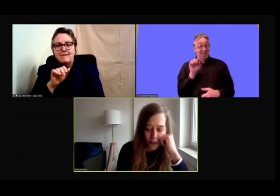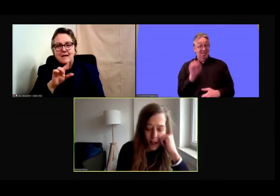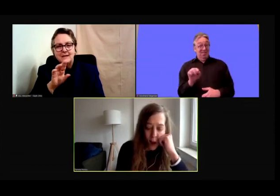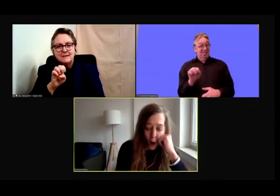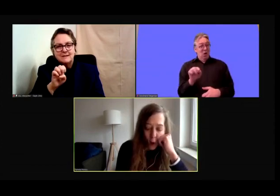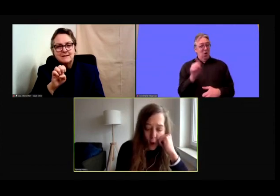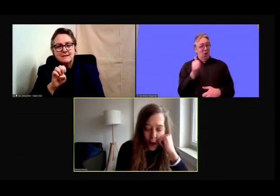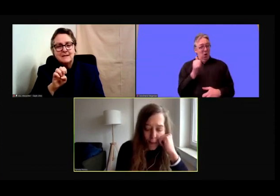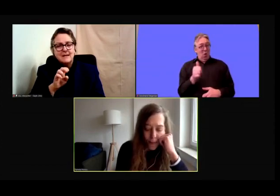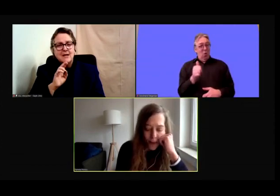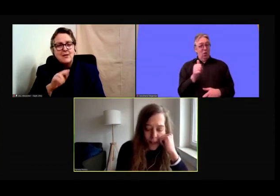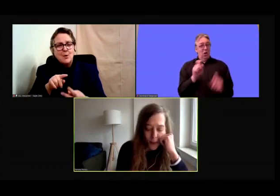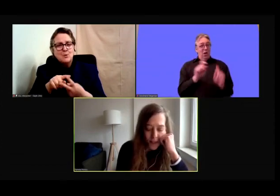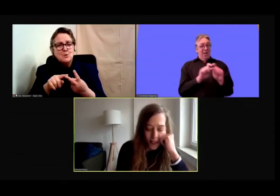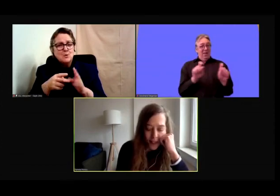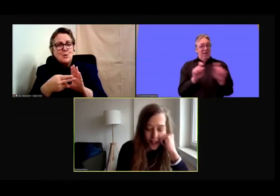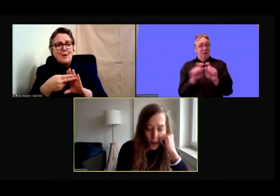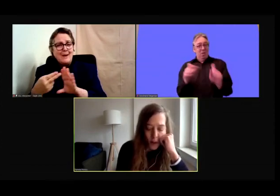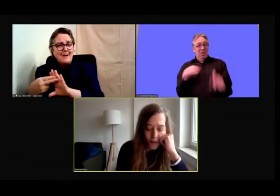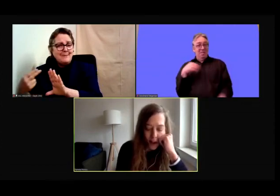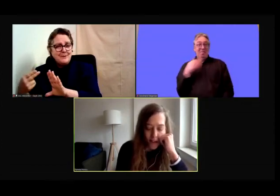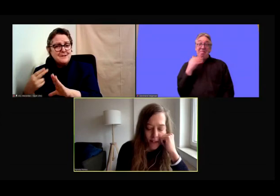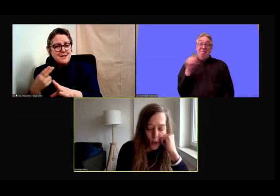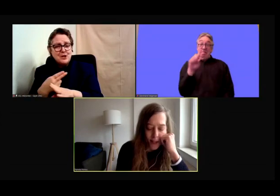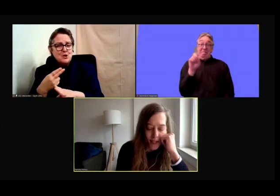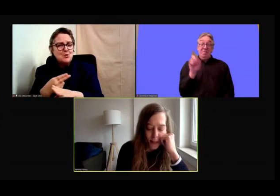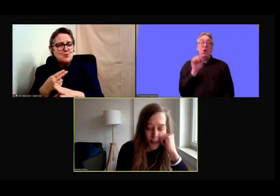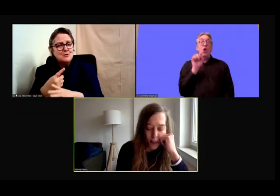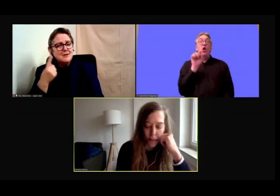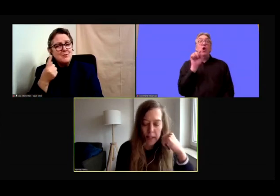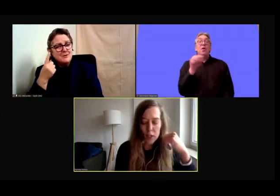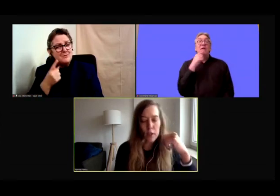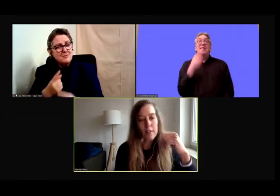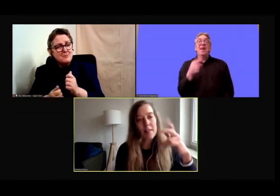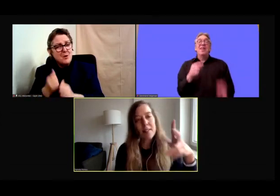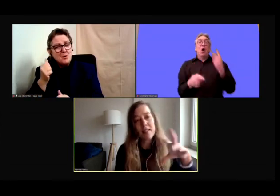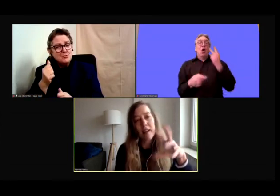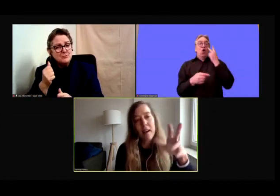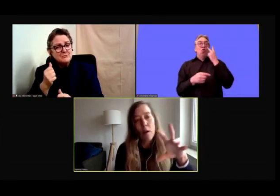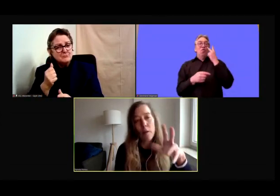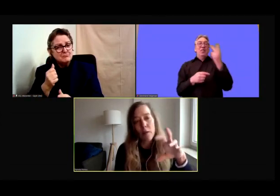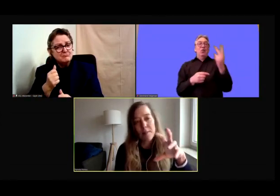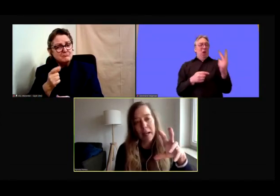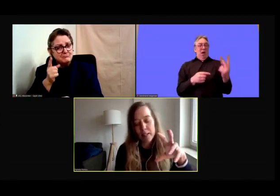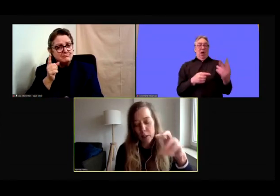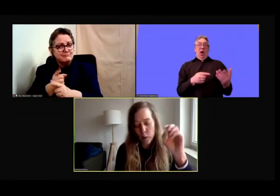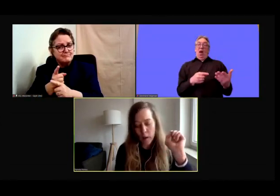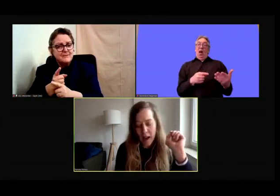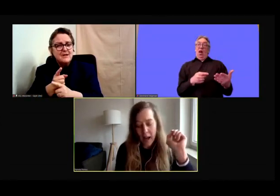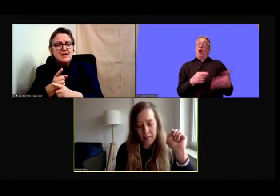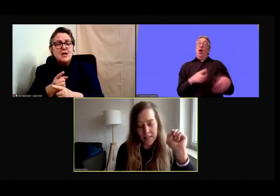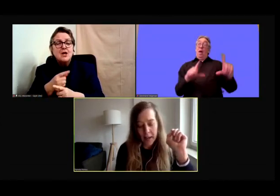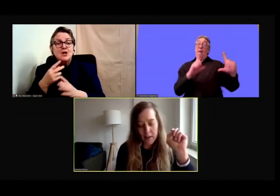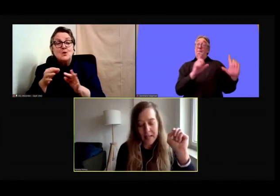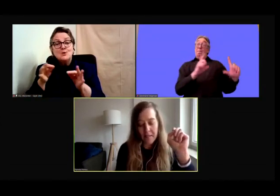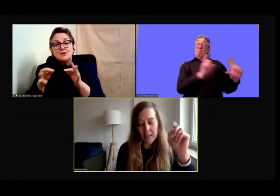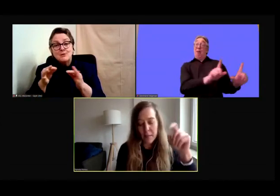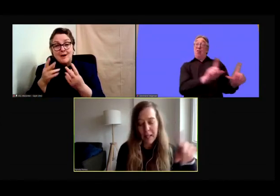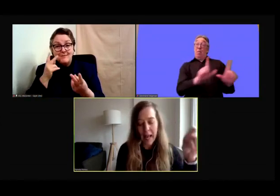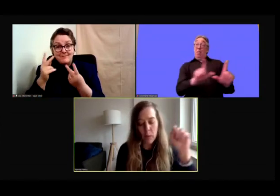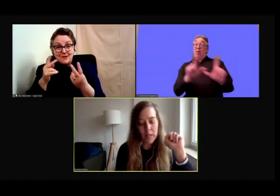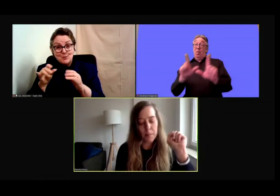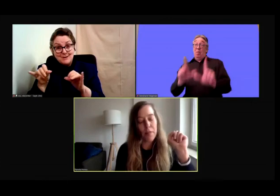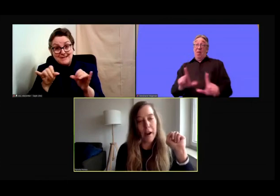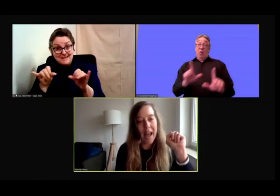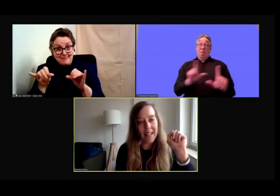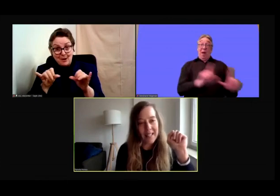appropriate labels. Specifically, you defined visually similar pictures with respect to signers